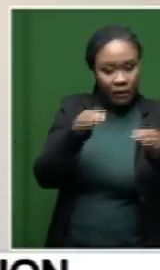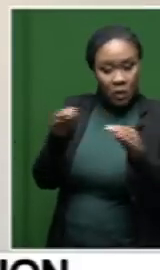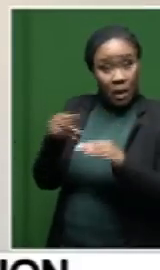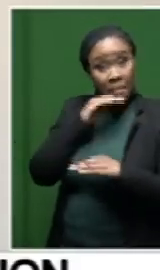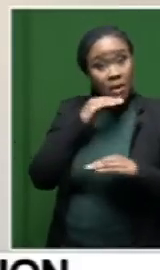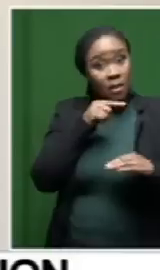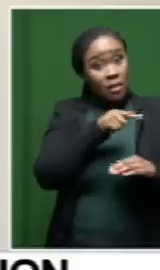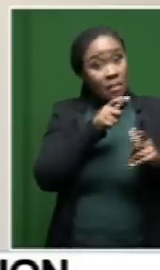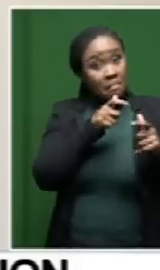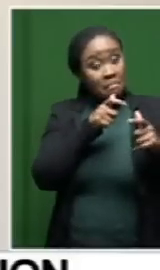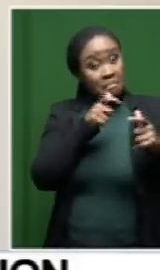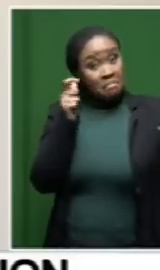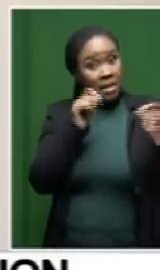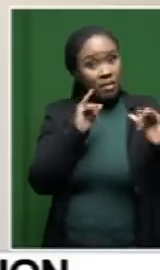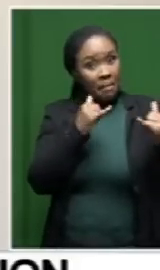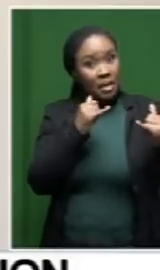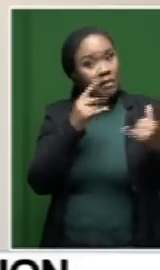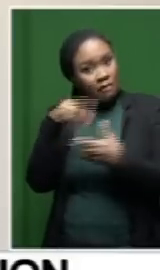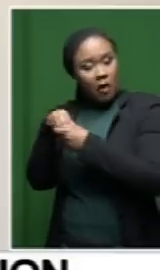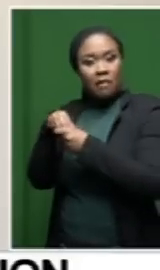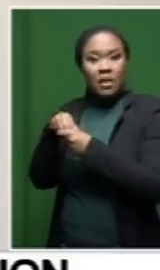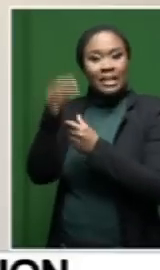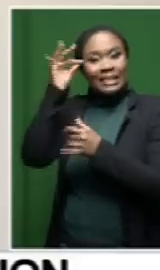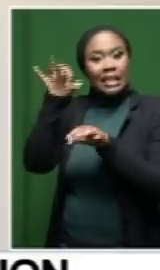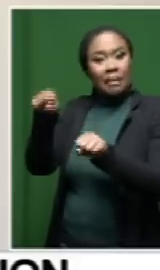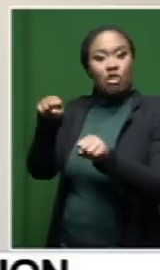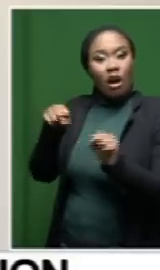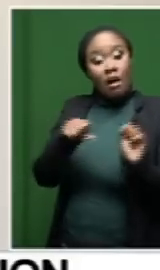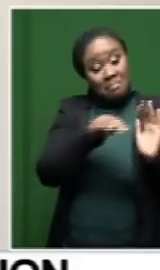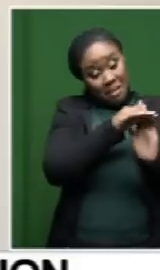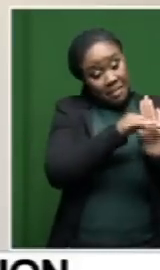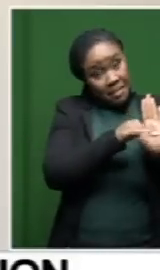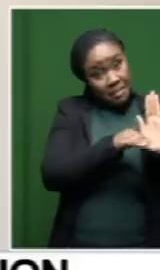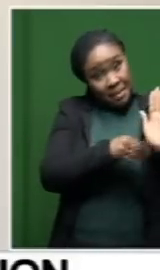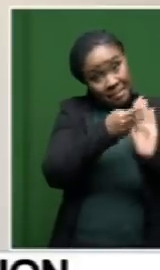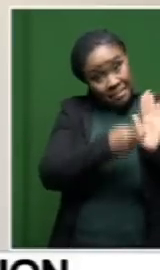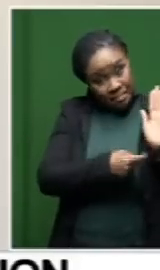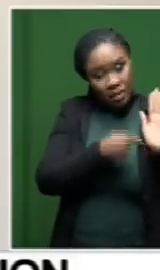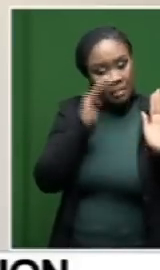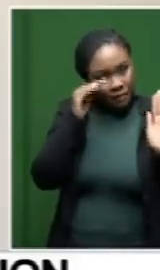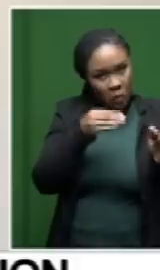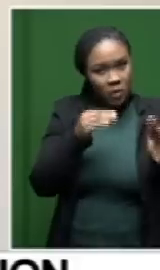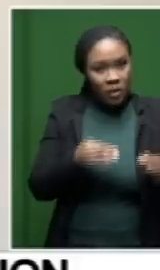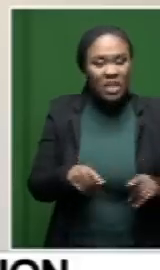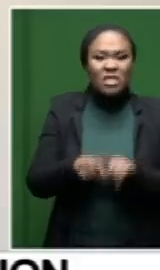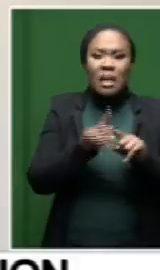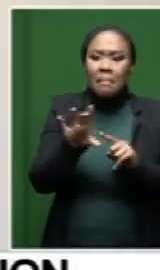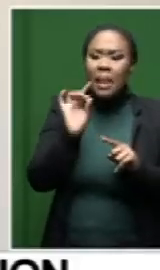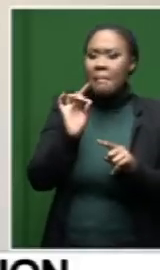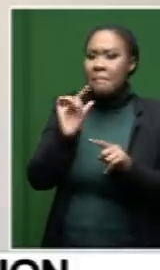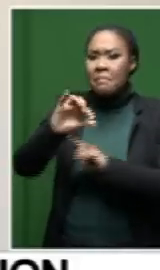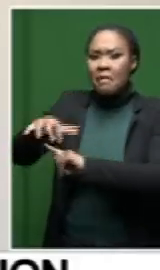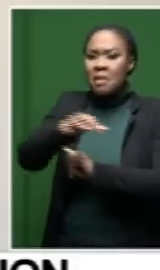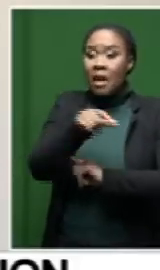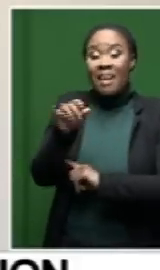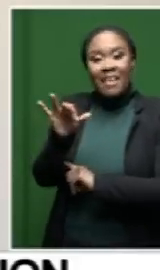high up in the state capture list, and also focused on certain chosen provinces, Fred Adere coming from